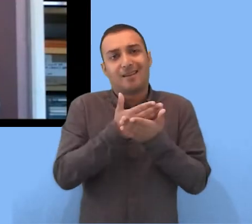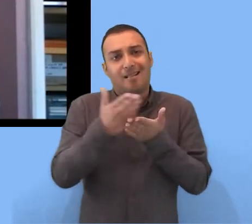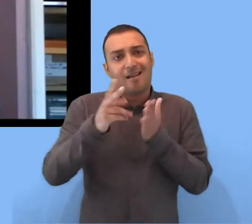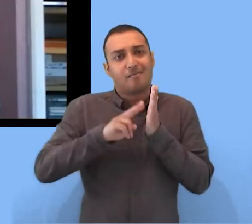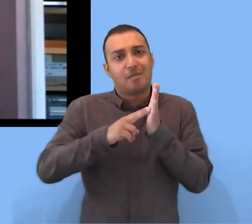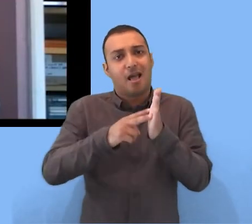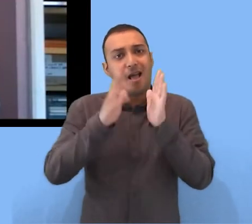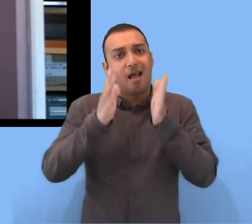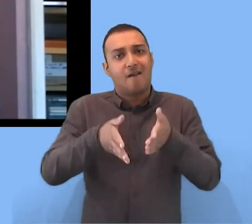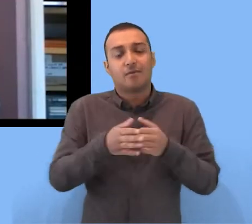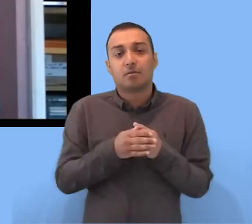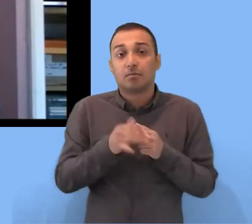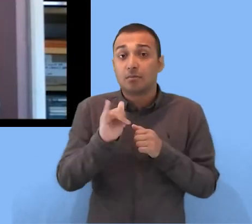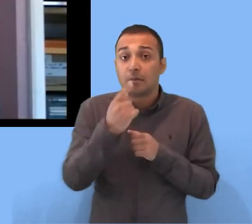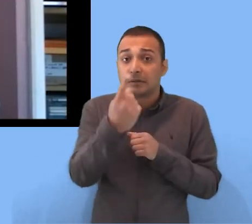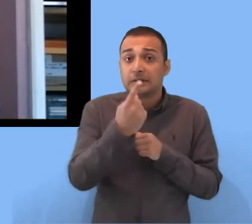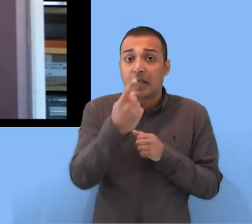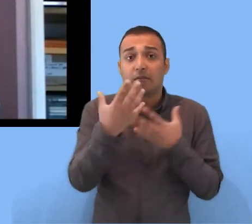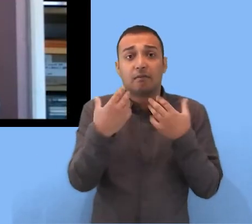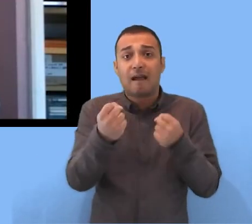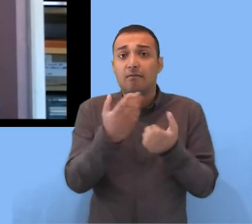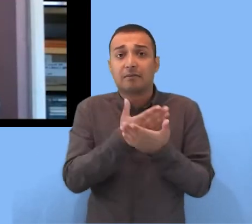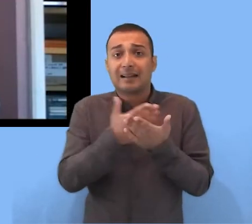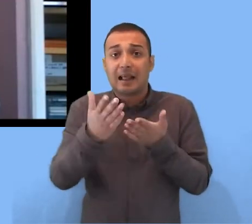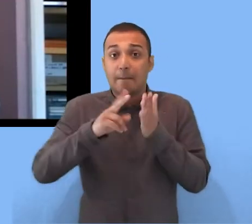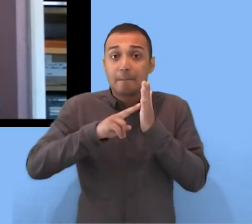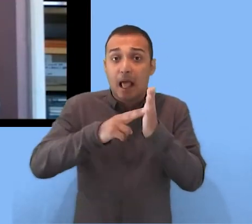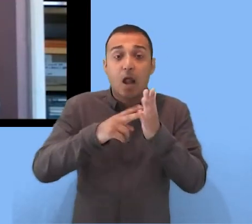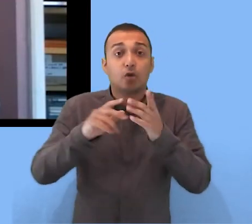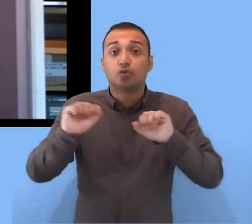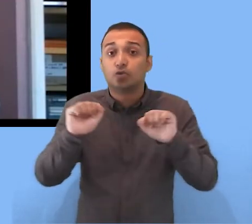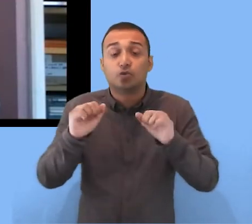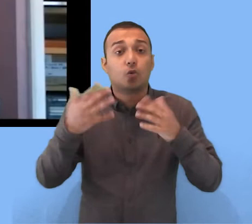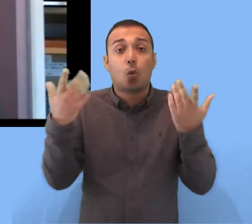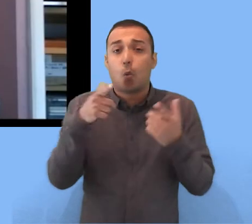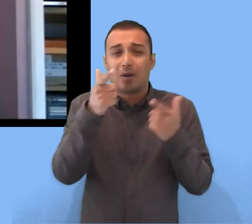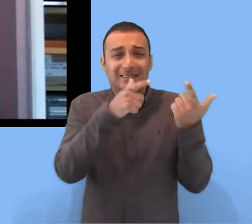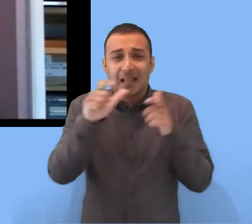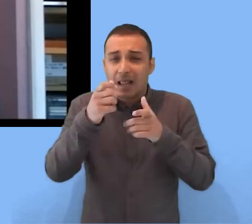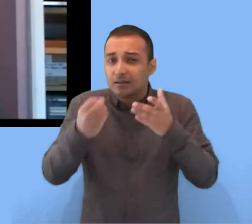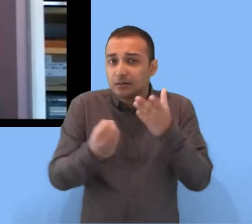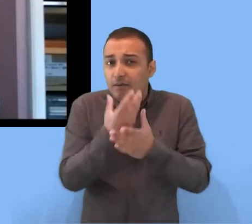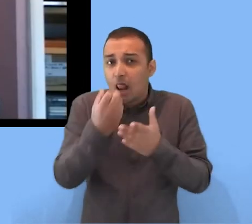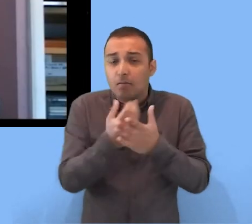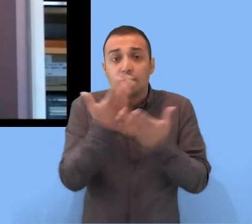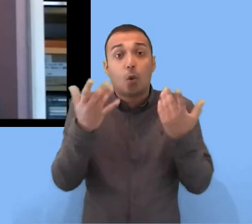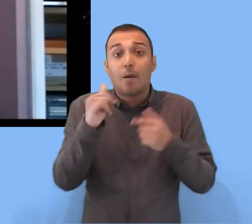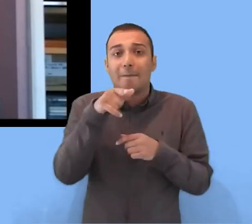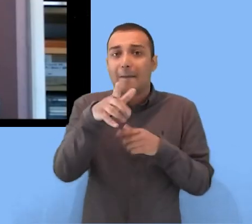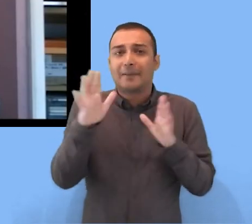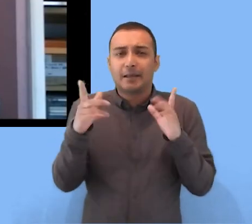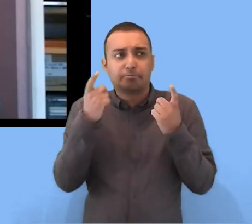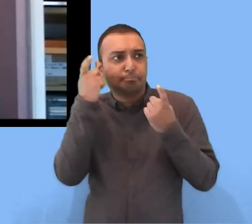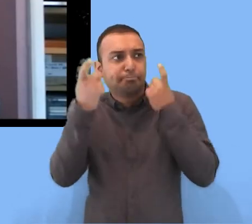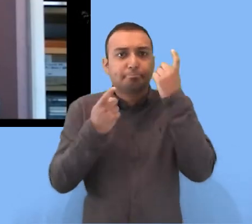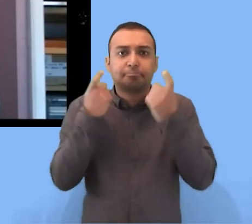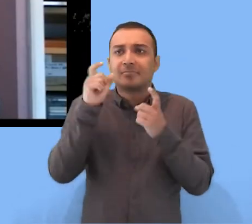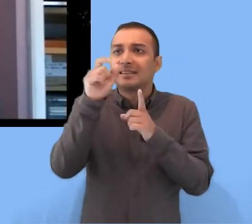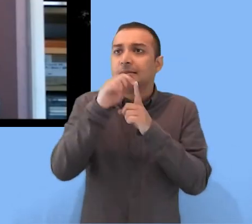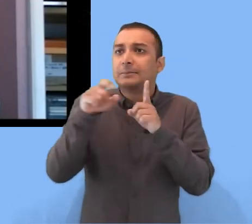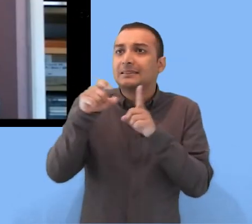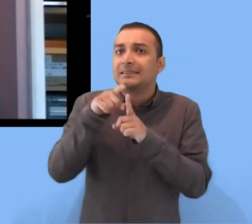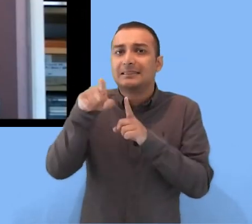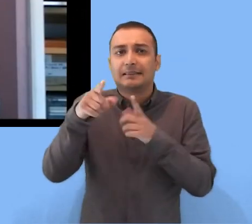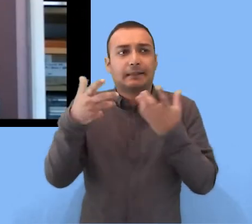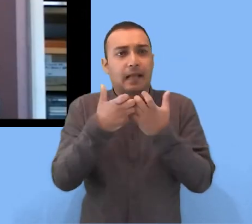development stages, or you are reflecting on CPD to improve partnership with parents, then we're really delighted you've joined us today.